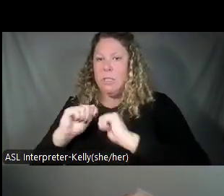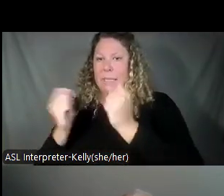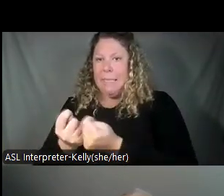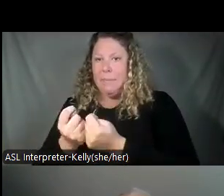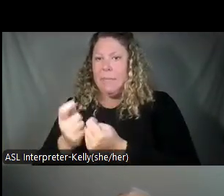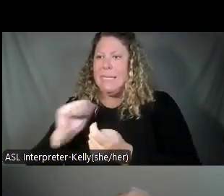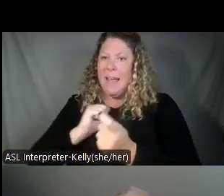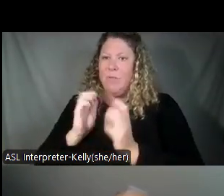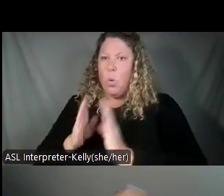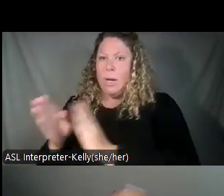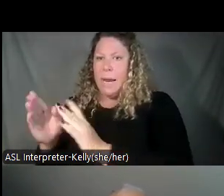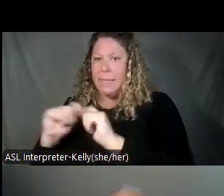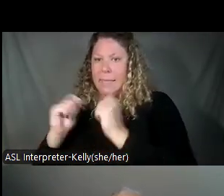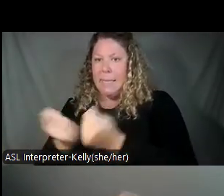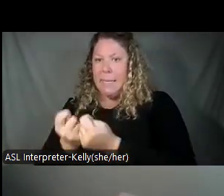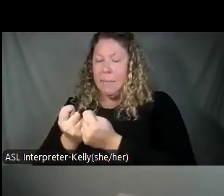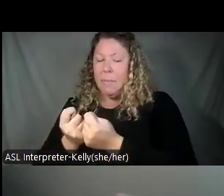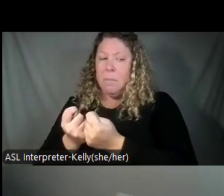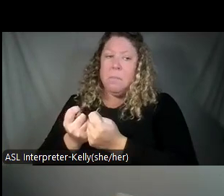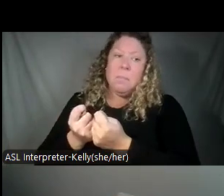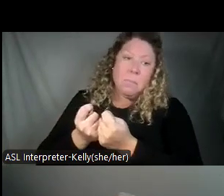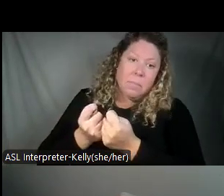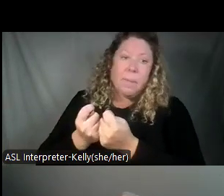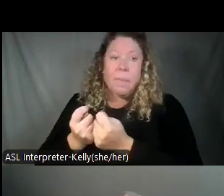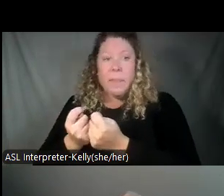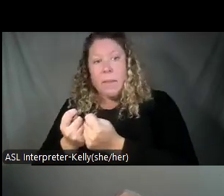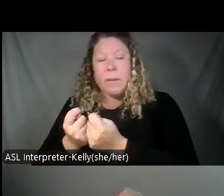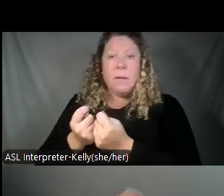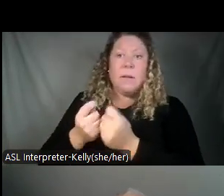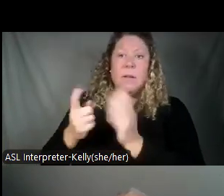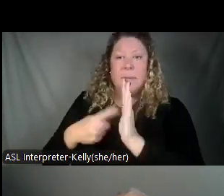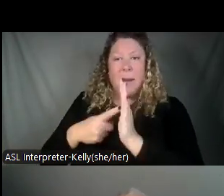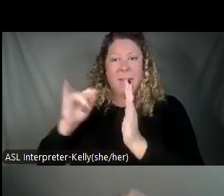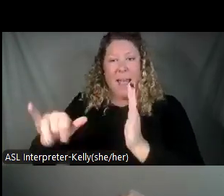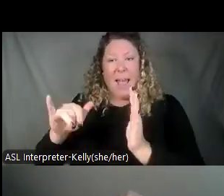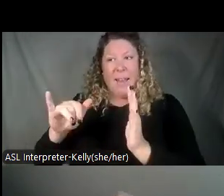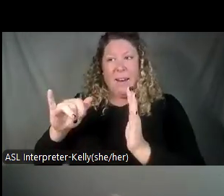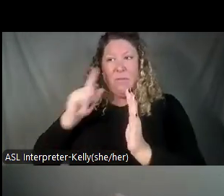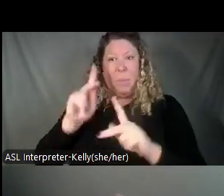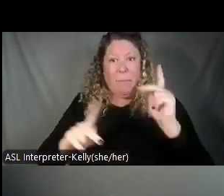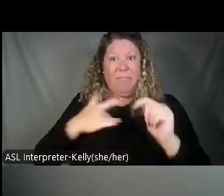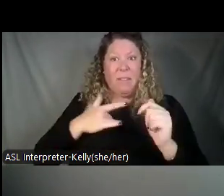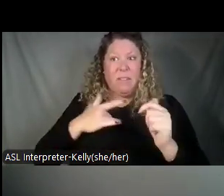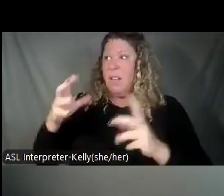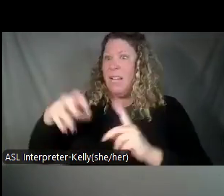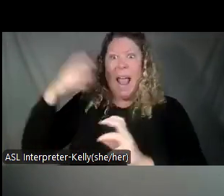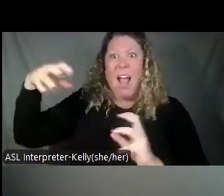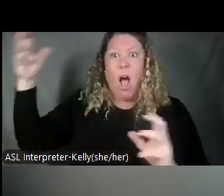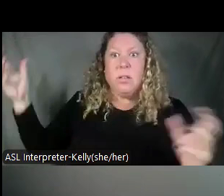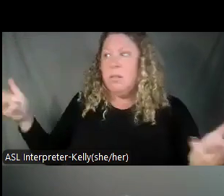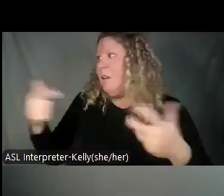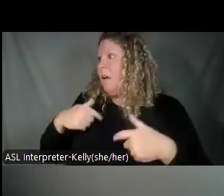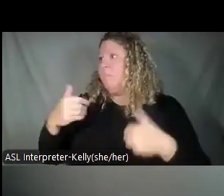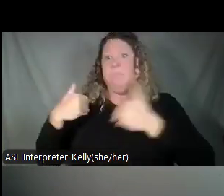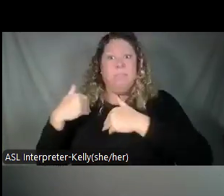and self-organizing team in some people's mind feels like chaos. Holy cow, we're all managing ourselves.